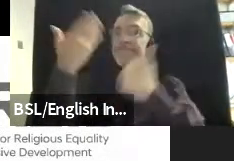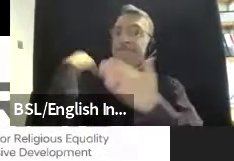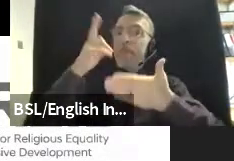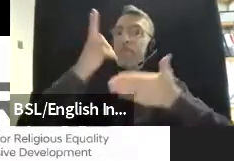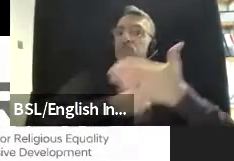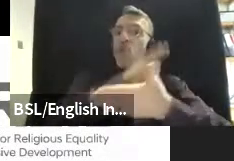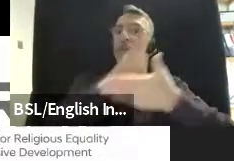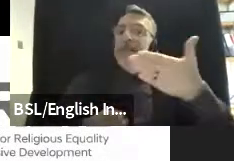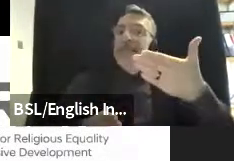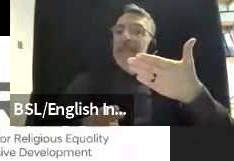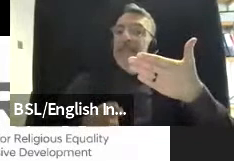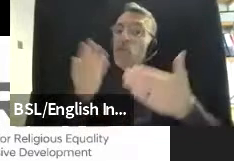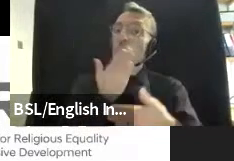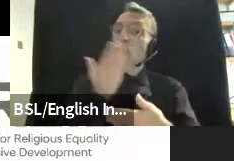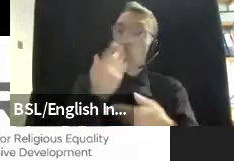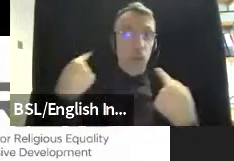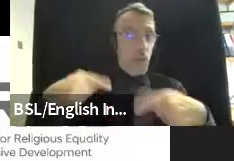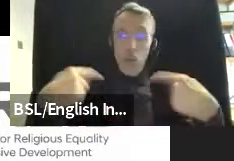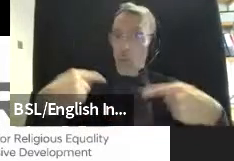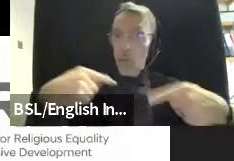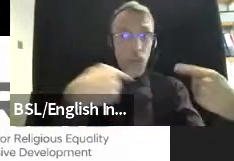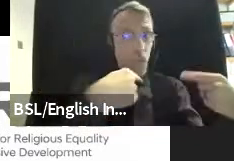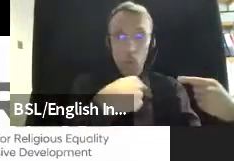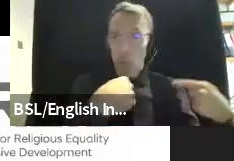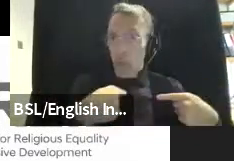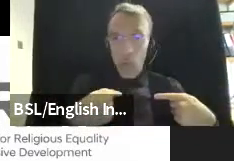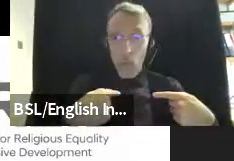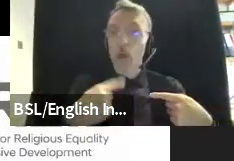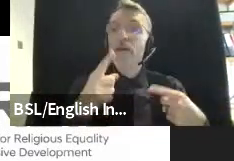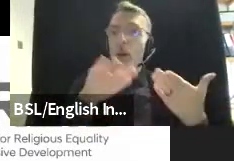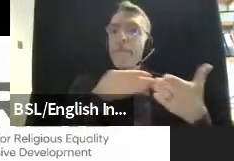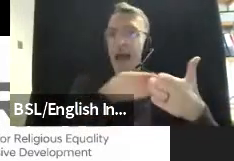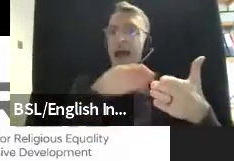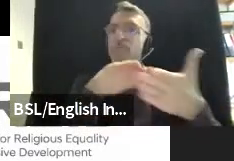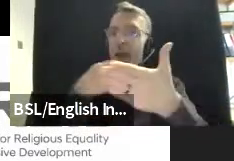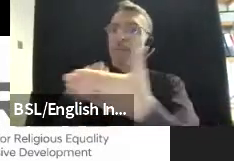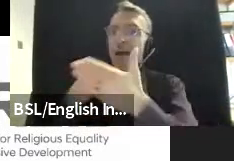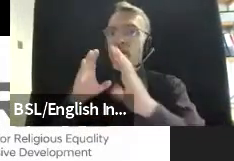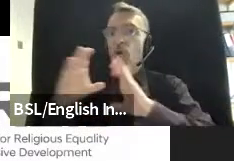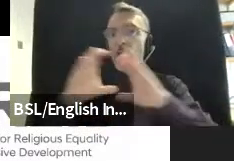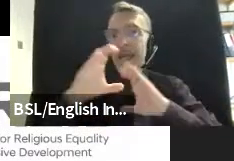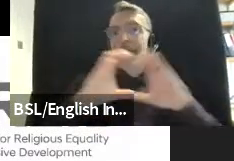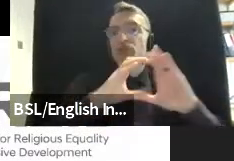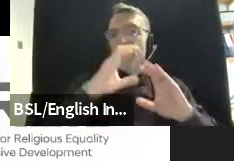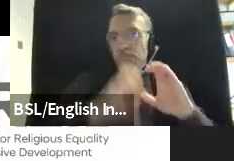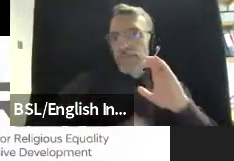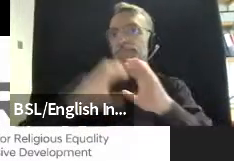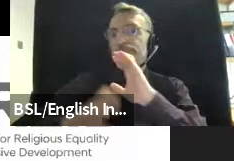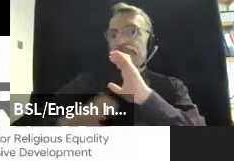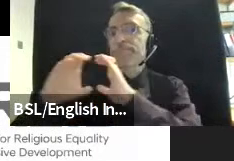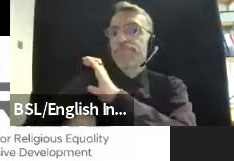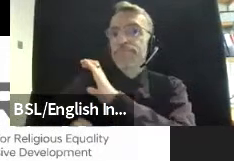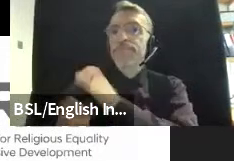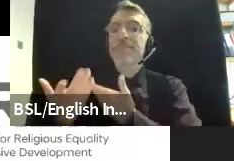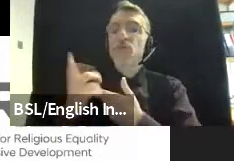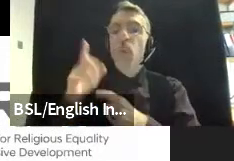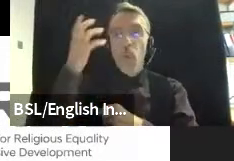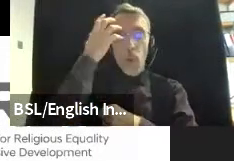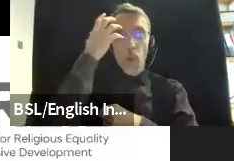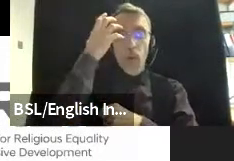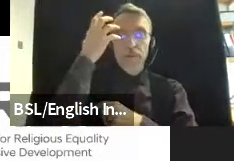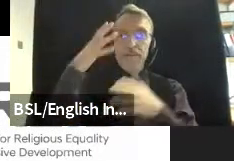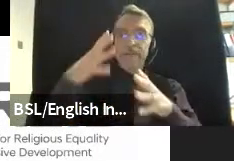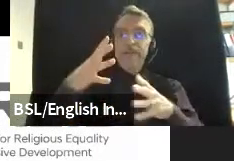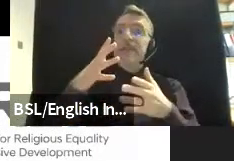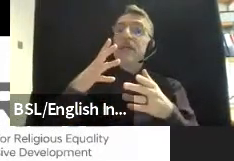time at schools. There are many barriers for communication, and the status of the Uzbek